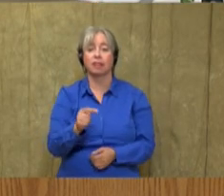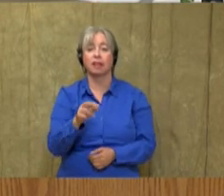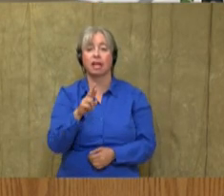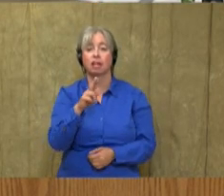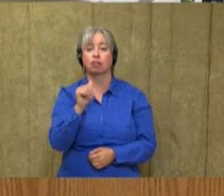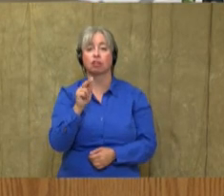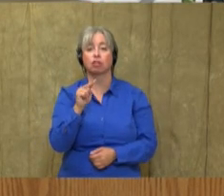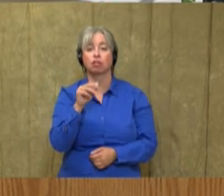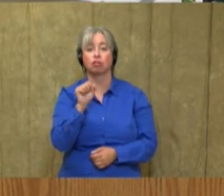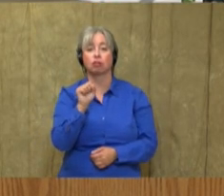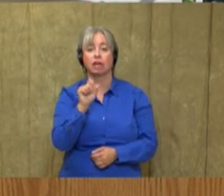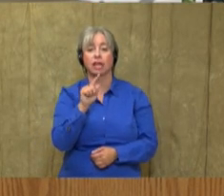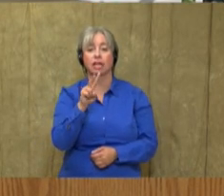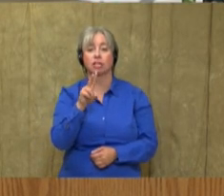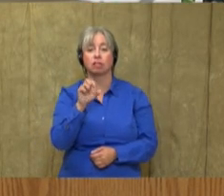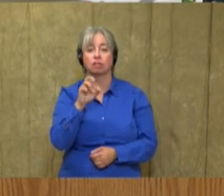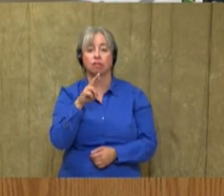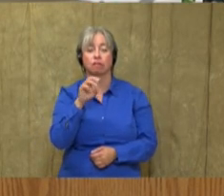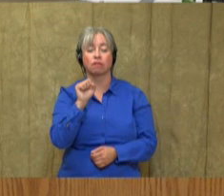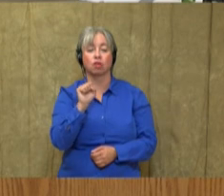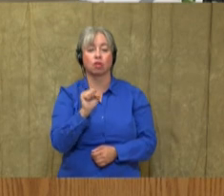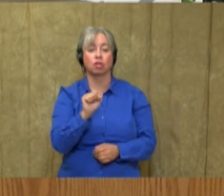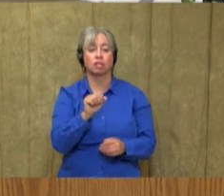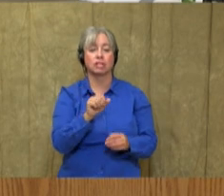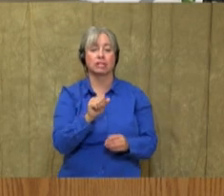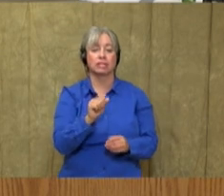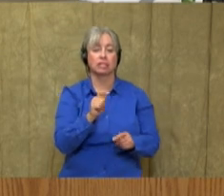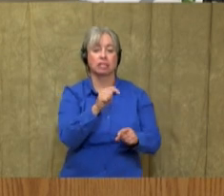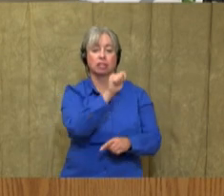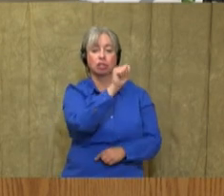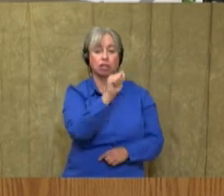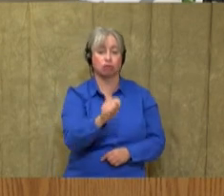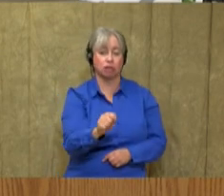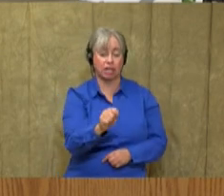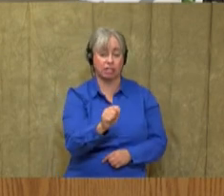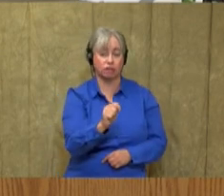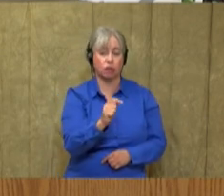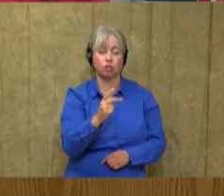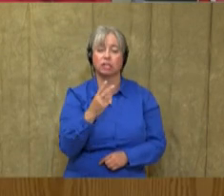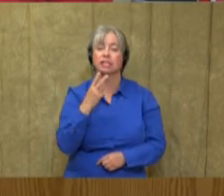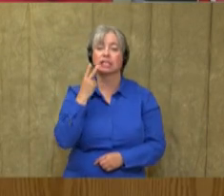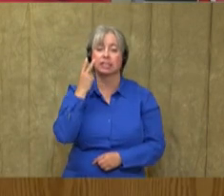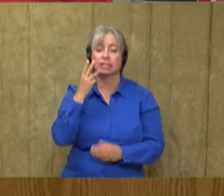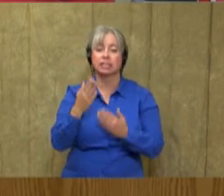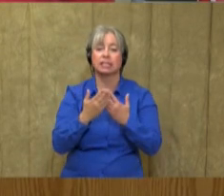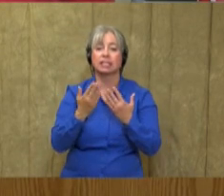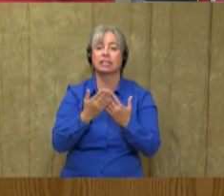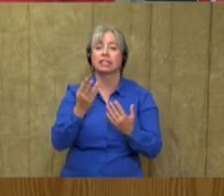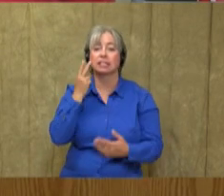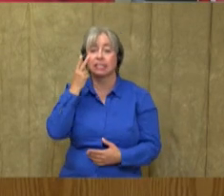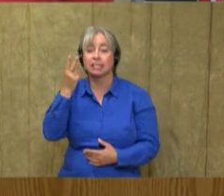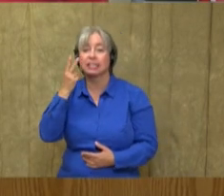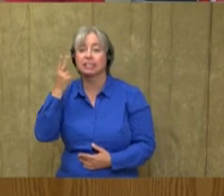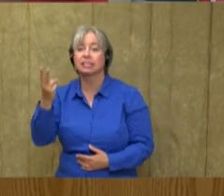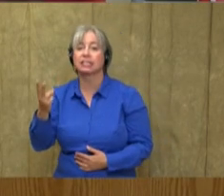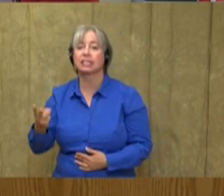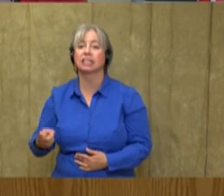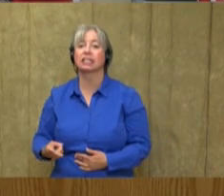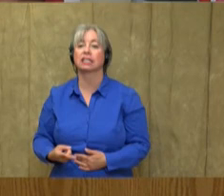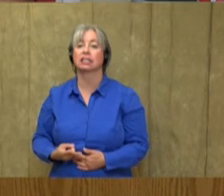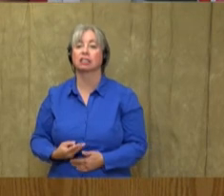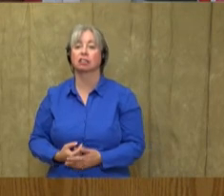energy propagation moving through is really easy to see. And the next thing I did for you is I talked about